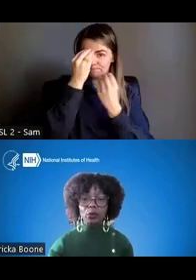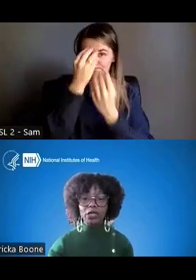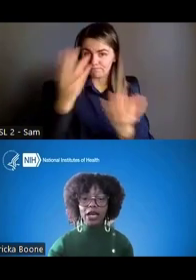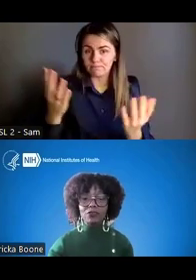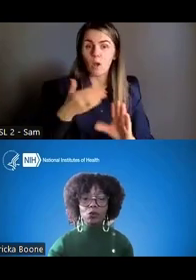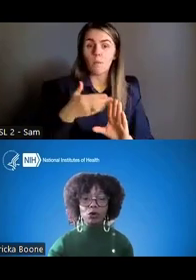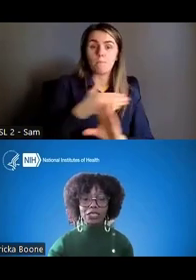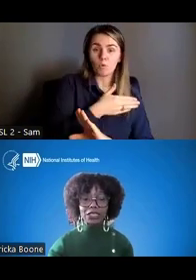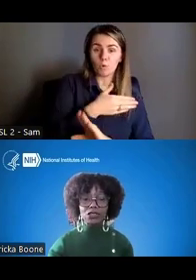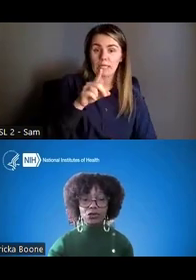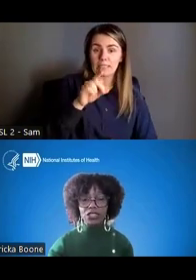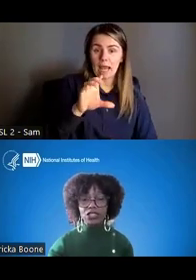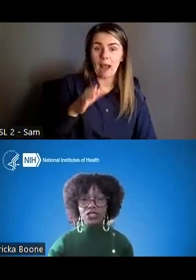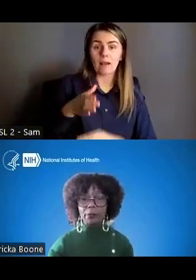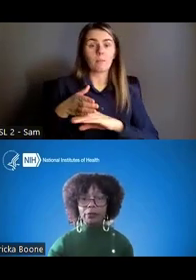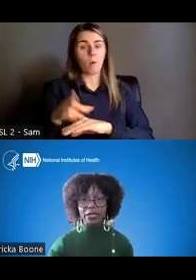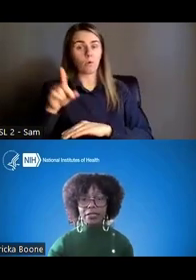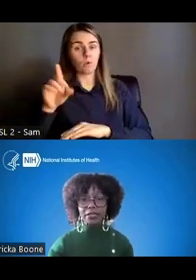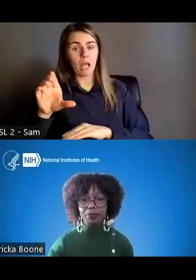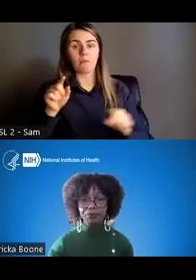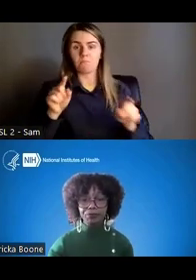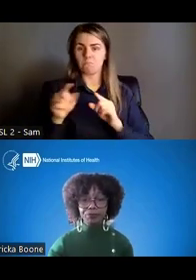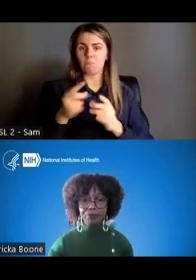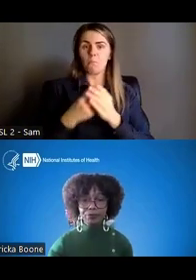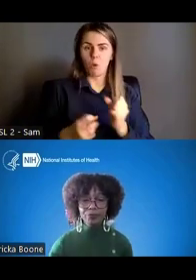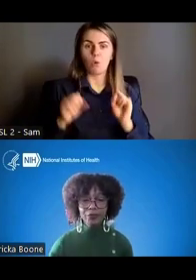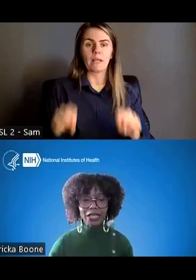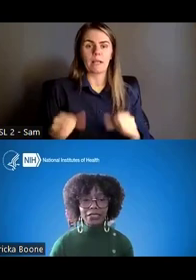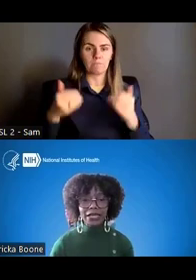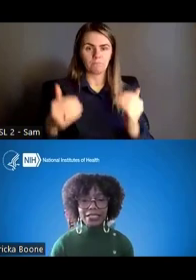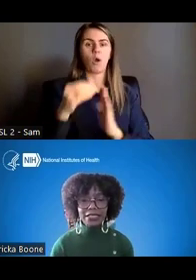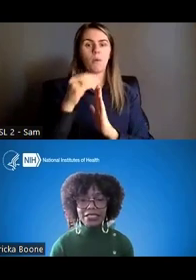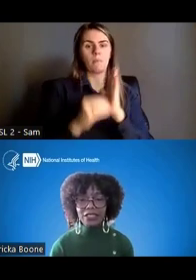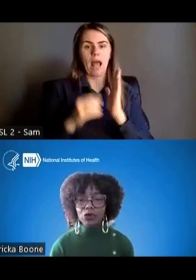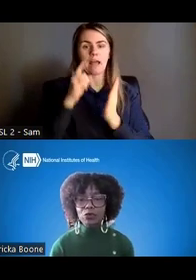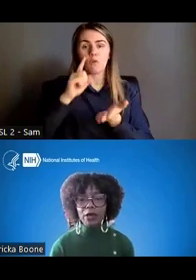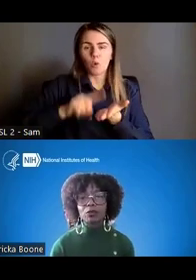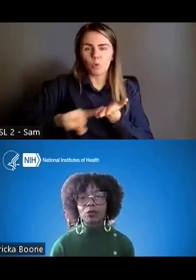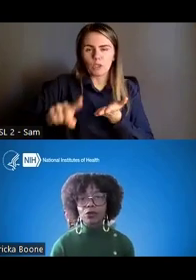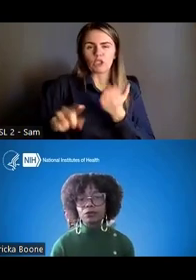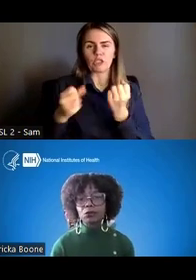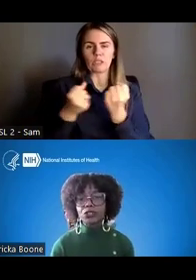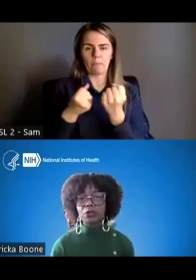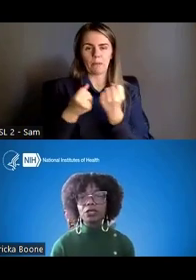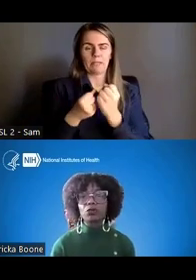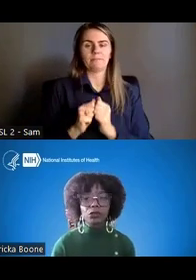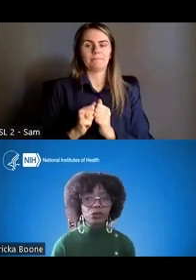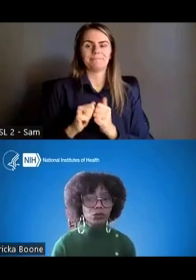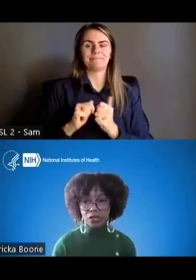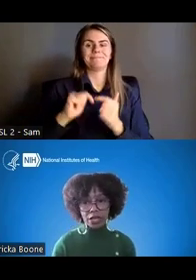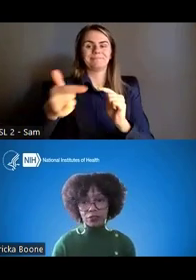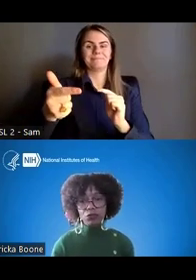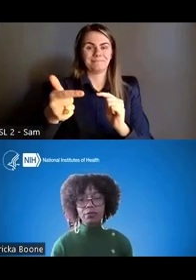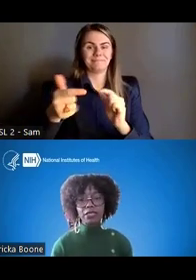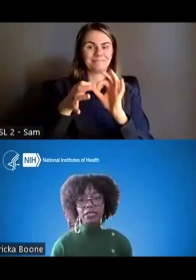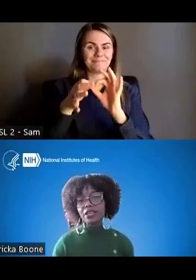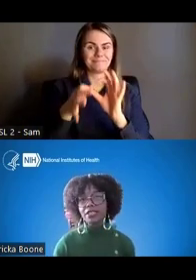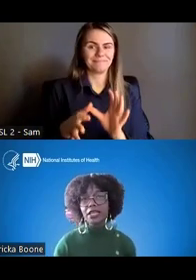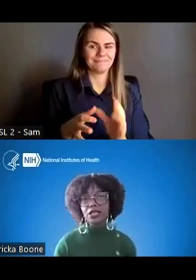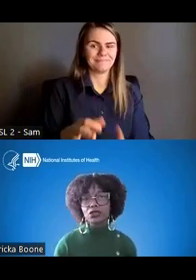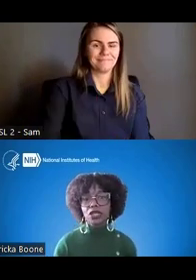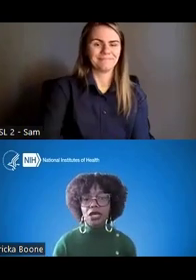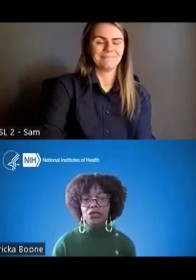to apply for reintegration supplements. Lastly is the loan repayment program, which can be a real career saver for